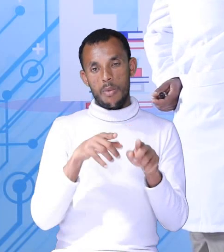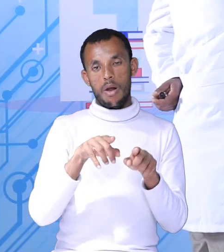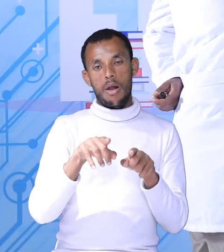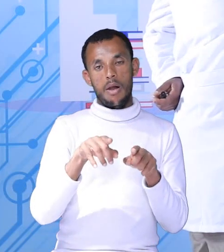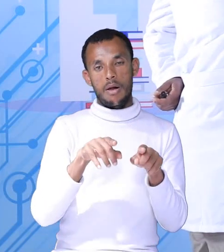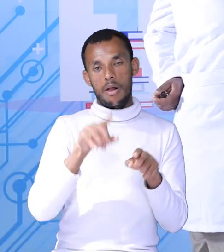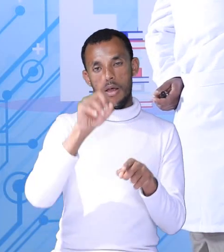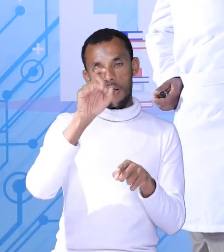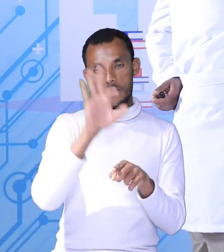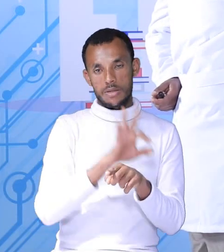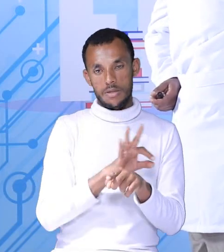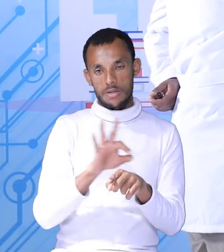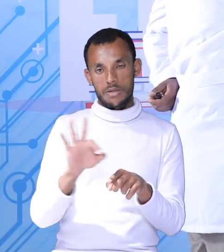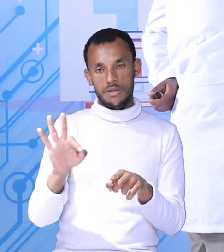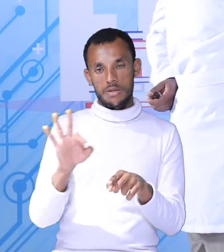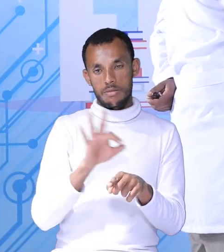x axis.